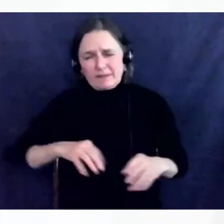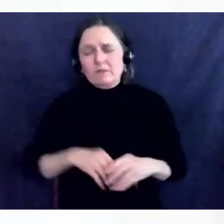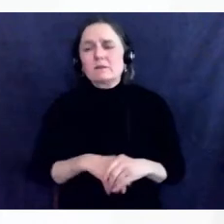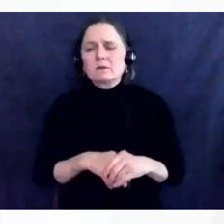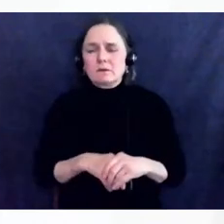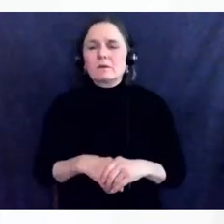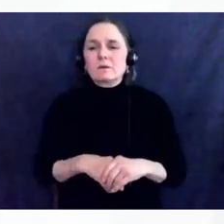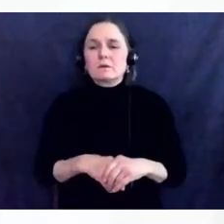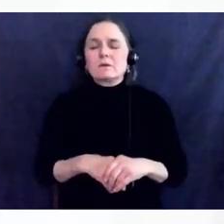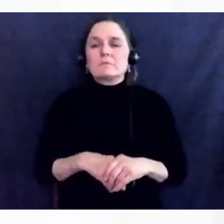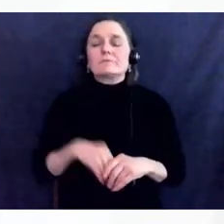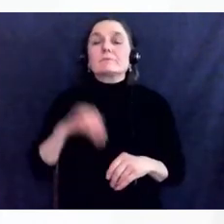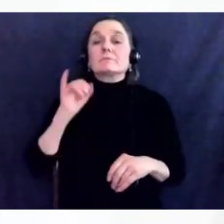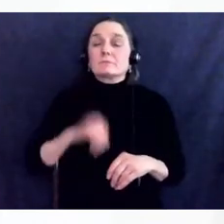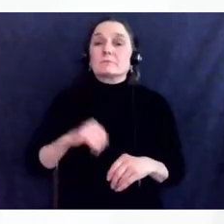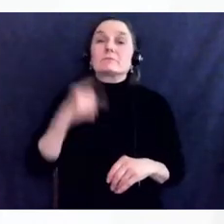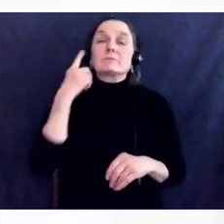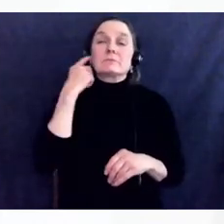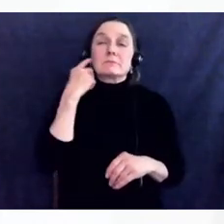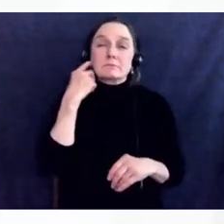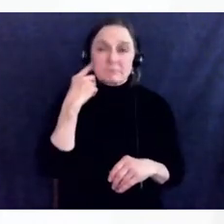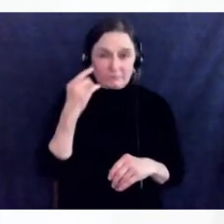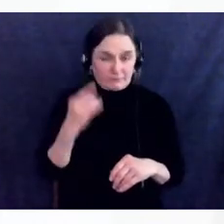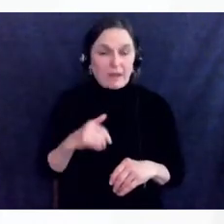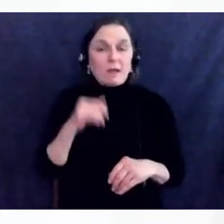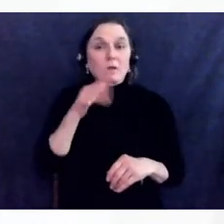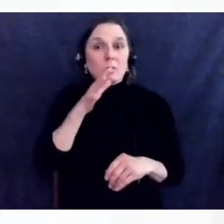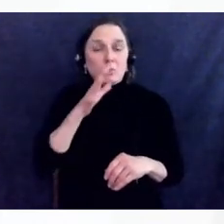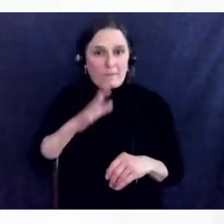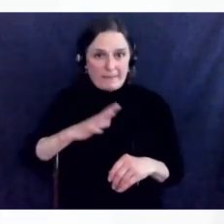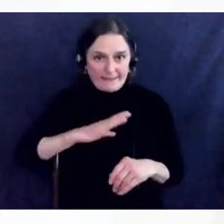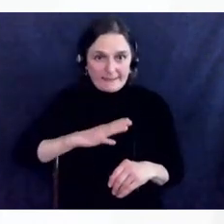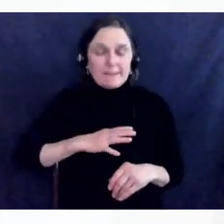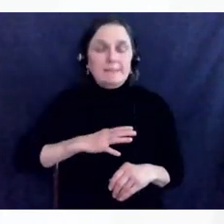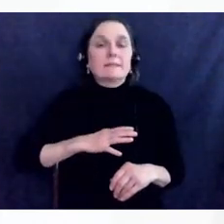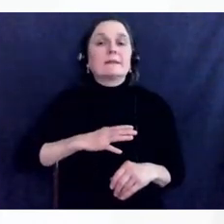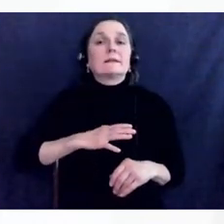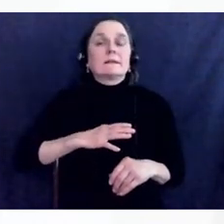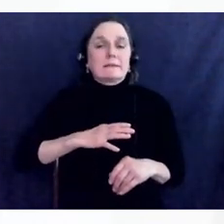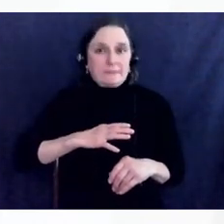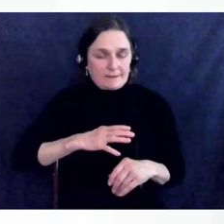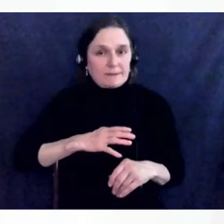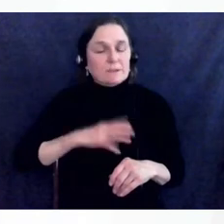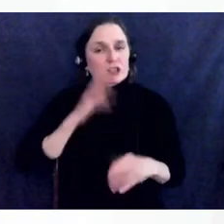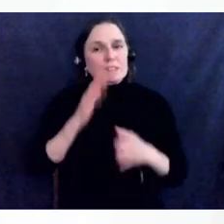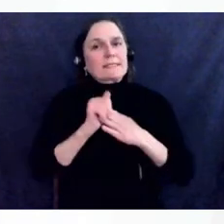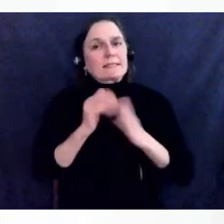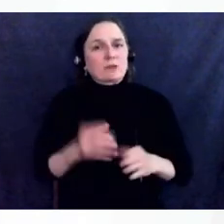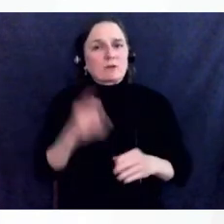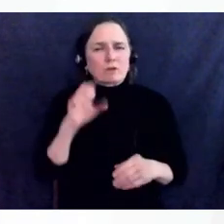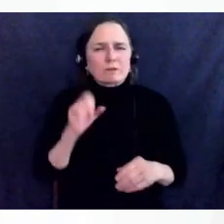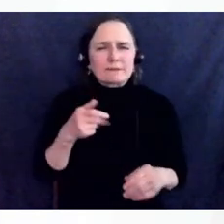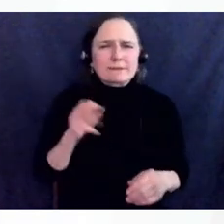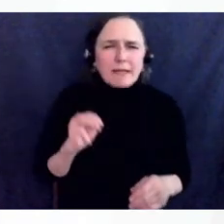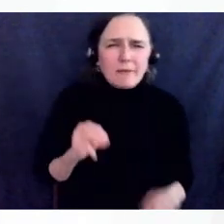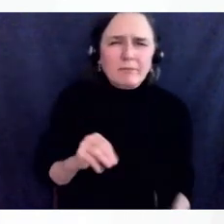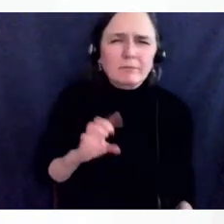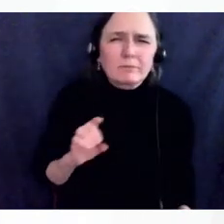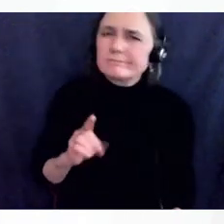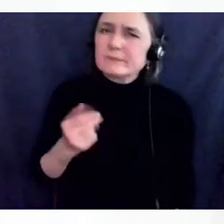Society of STEM Women of Color, Incorporated, addressed the issue of why we need people of color in